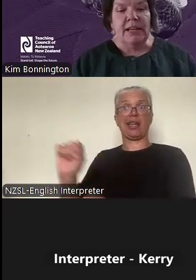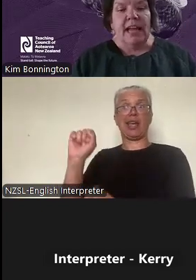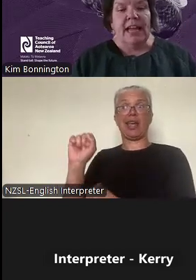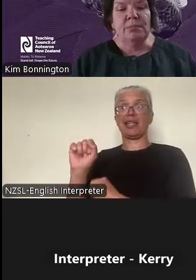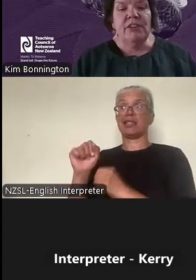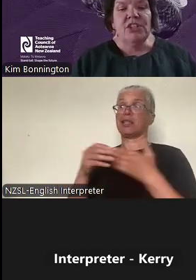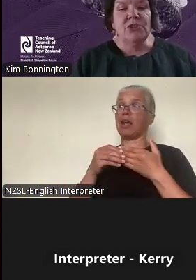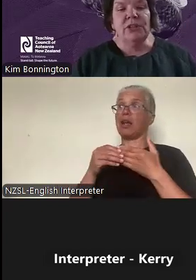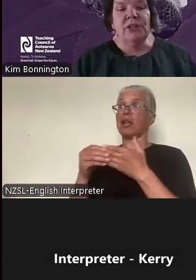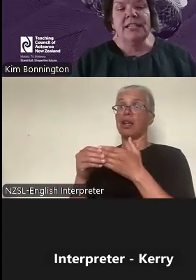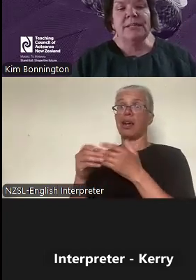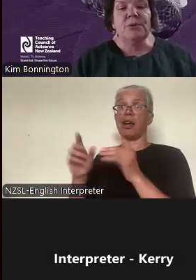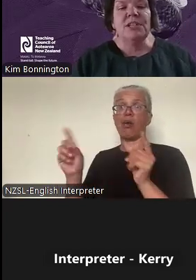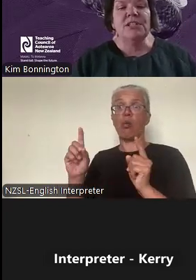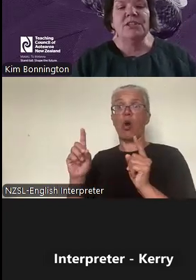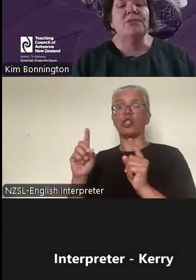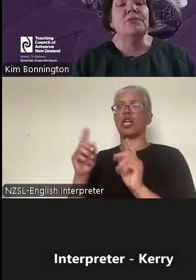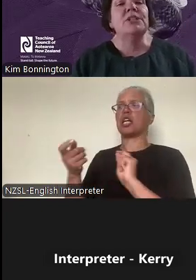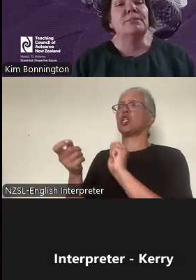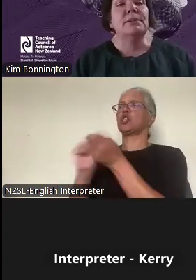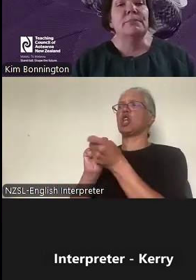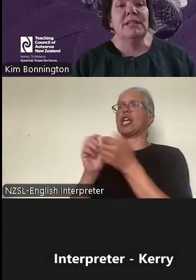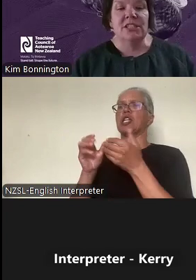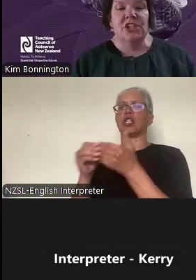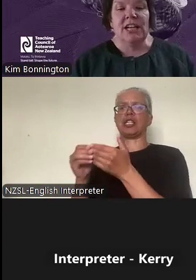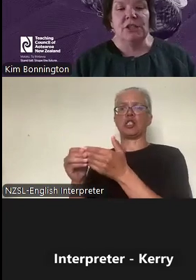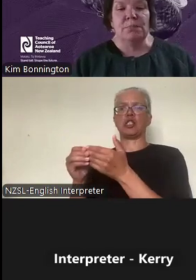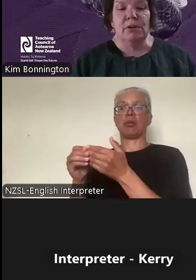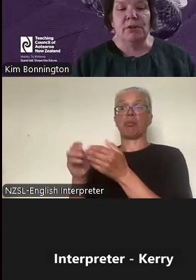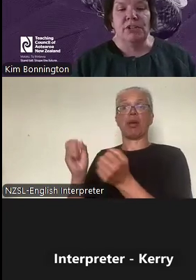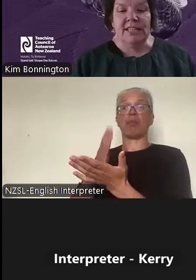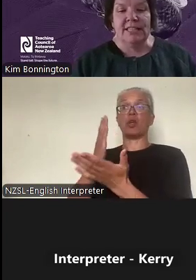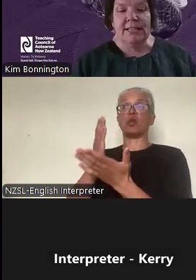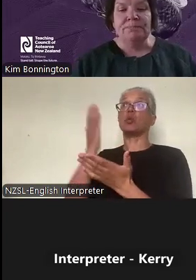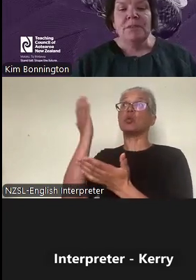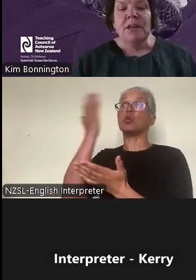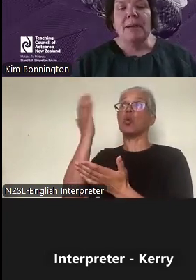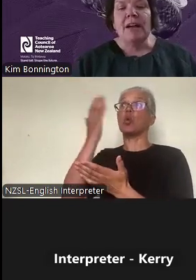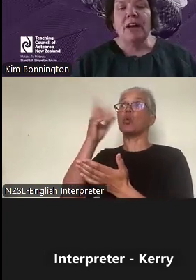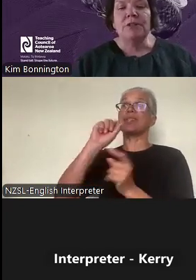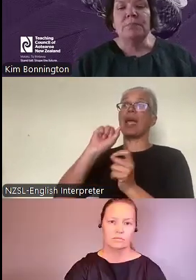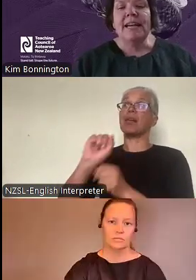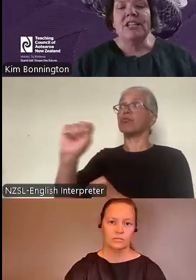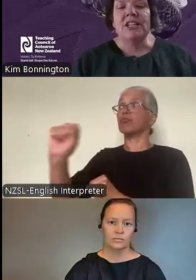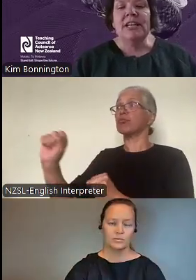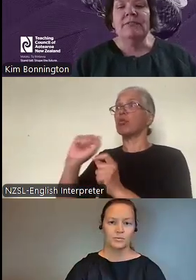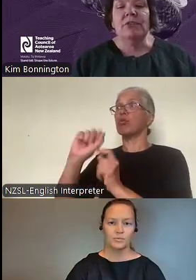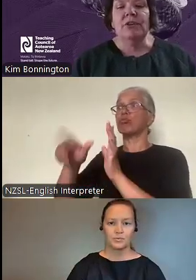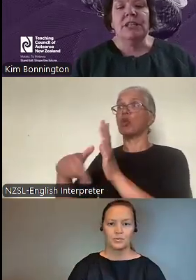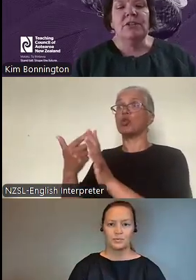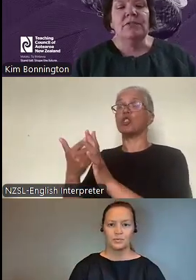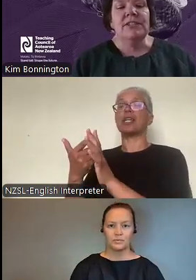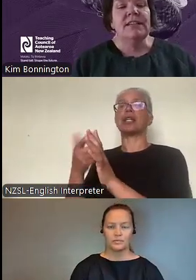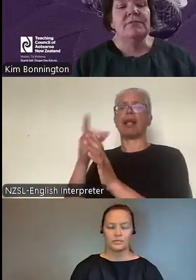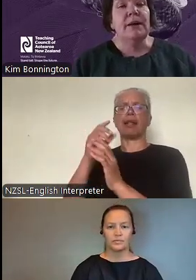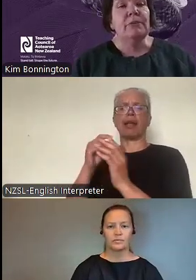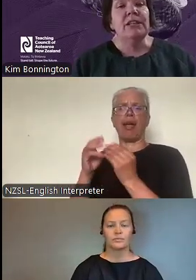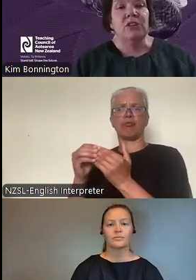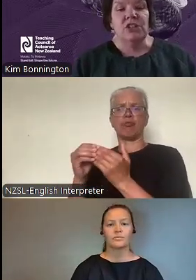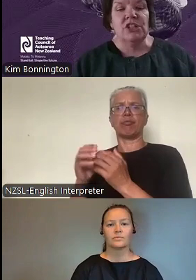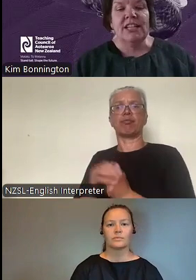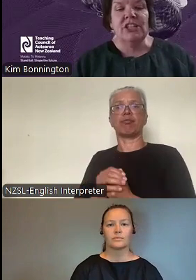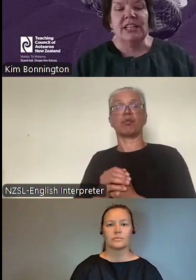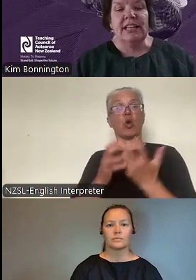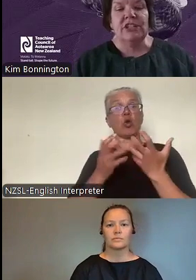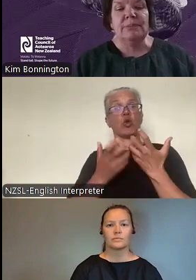leadership and professional learning, supporting schools to implement change projects. Mark holds a PhD from the University of Melbourne